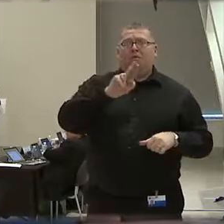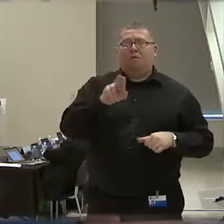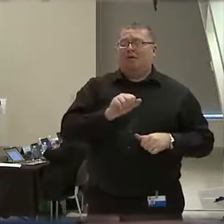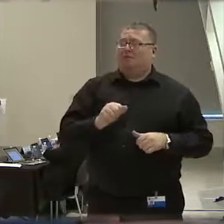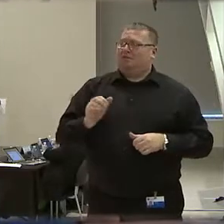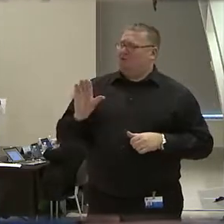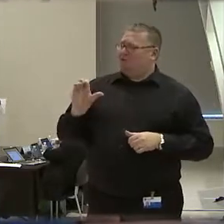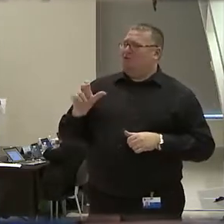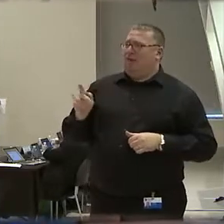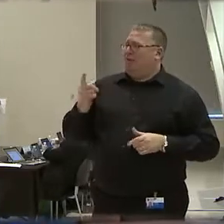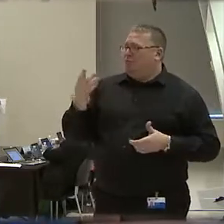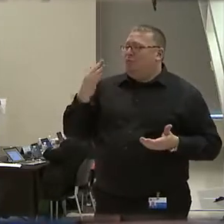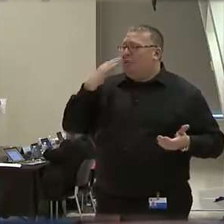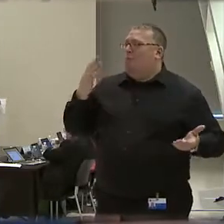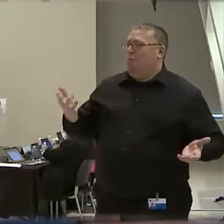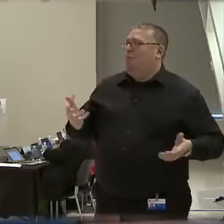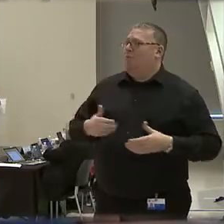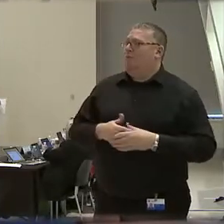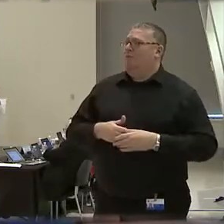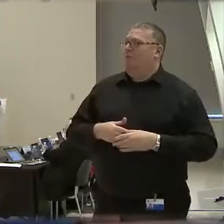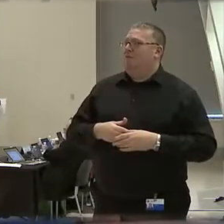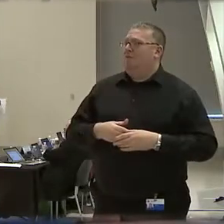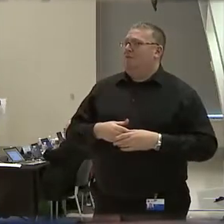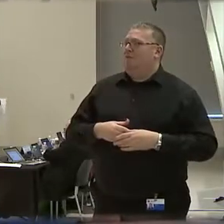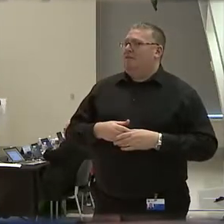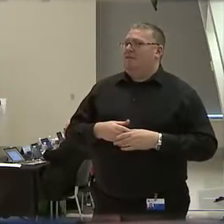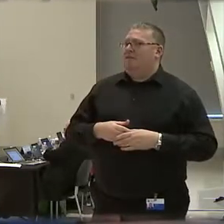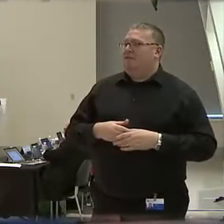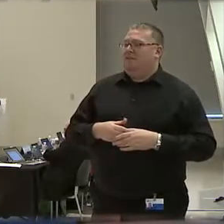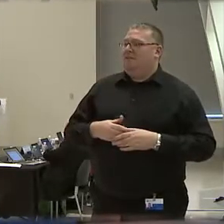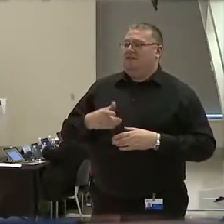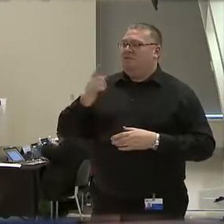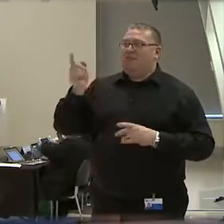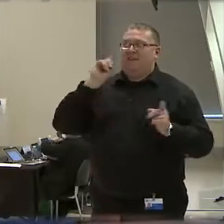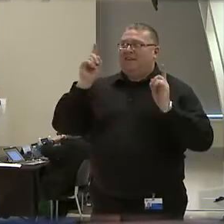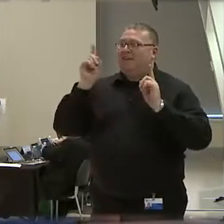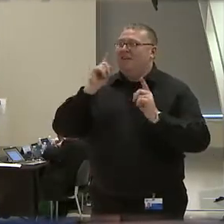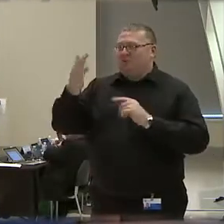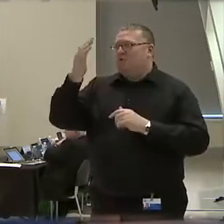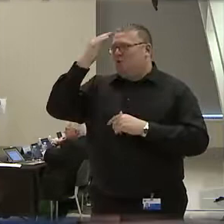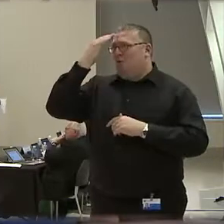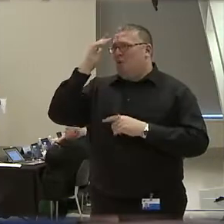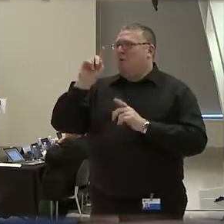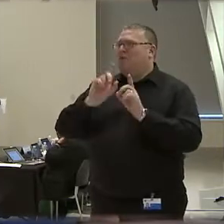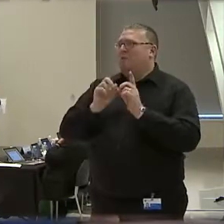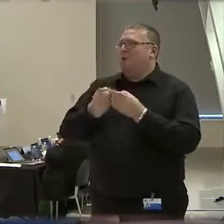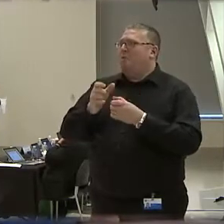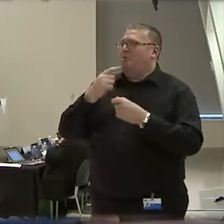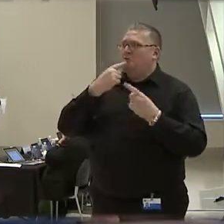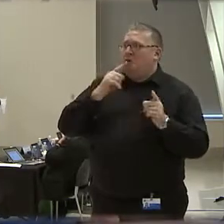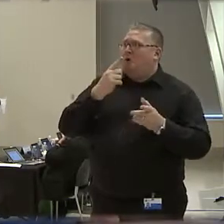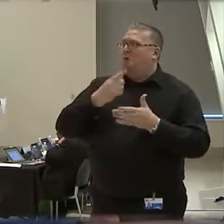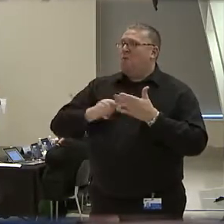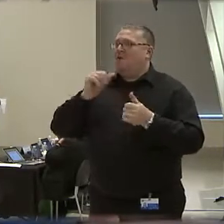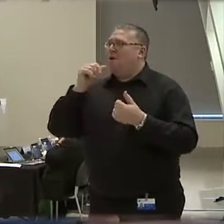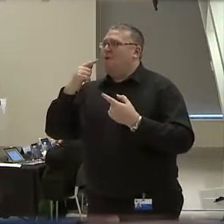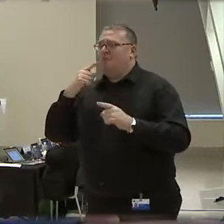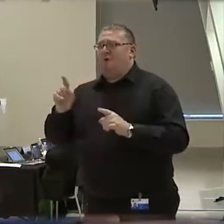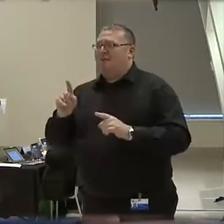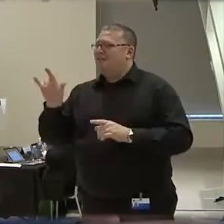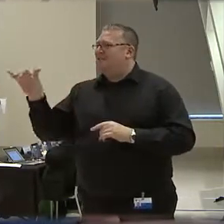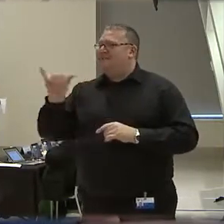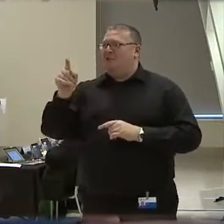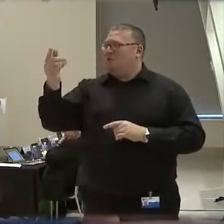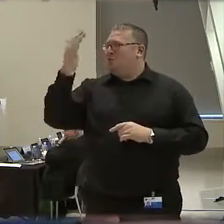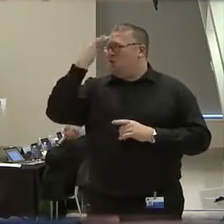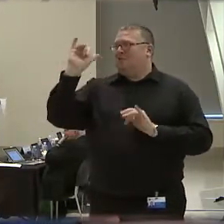Chuck, you sit on major city chiefs. You hear this all the time. You know what departments work and what don't. Taz, you're at the same meetings